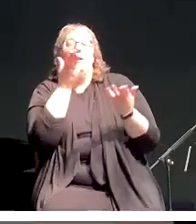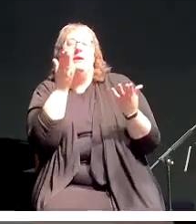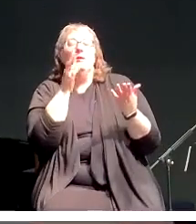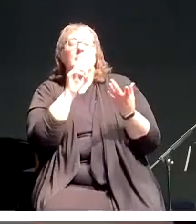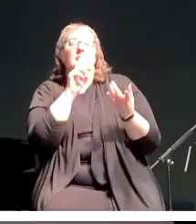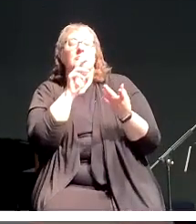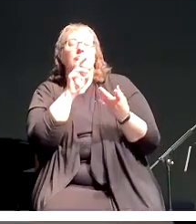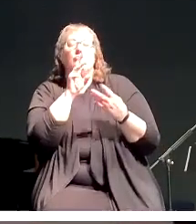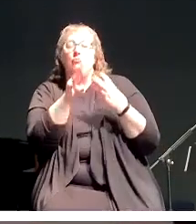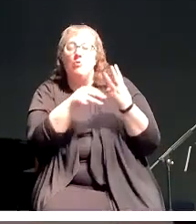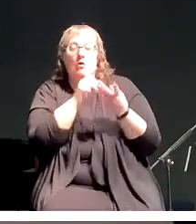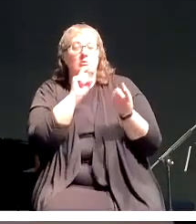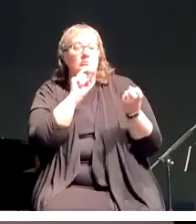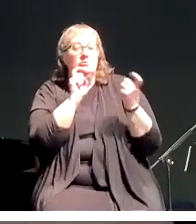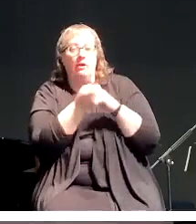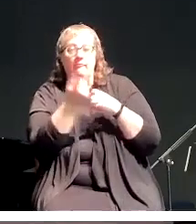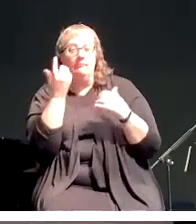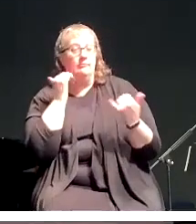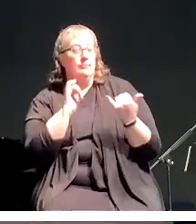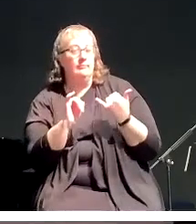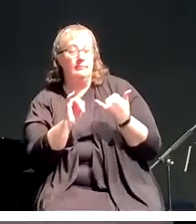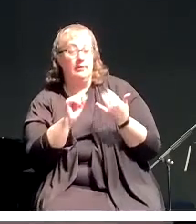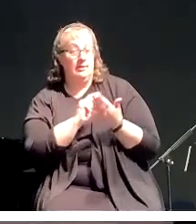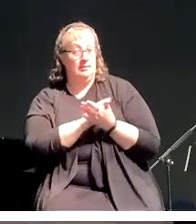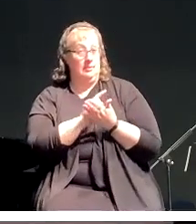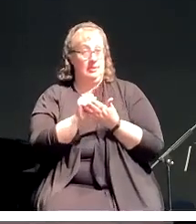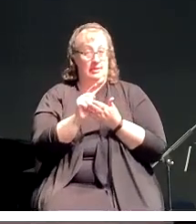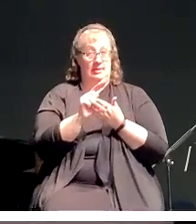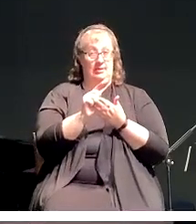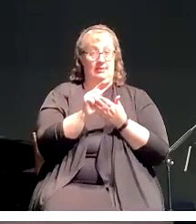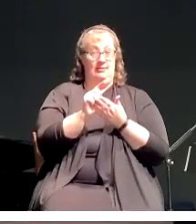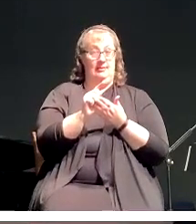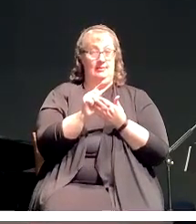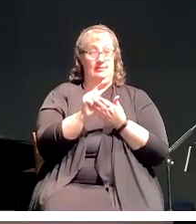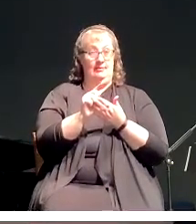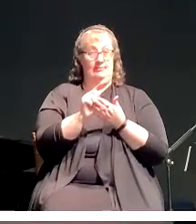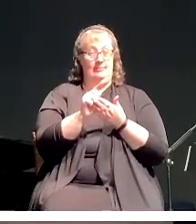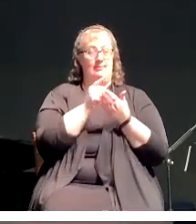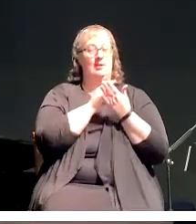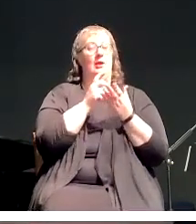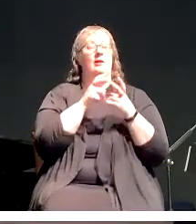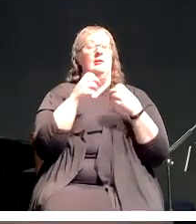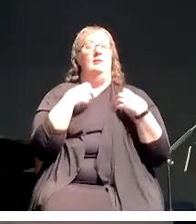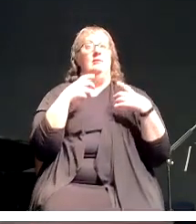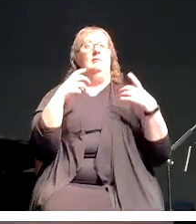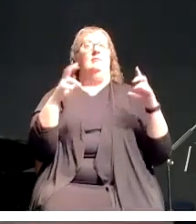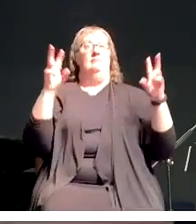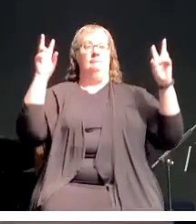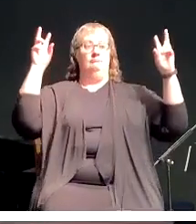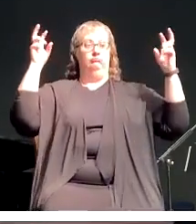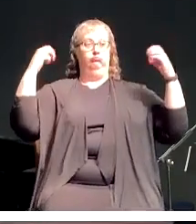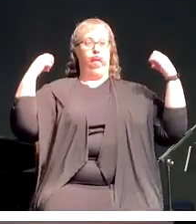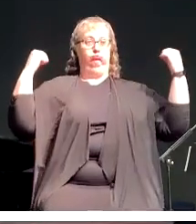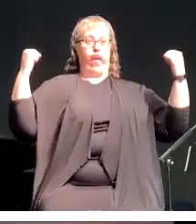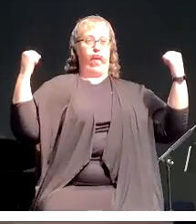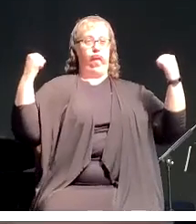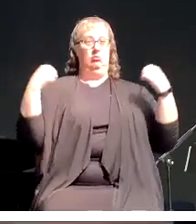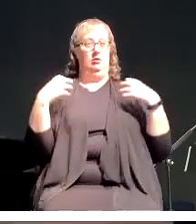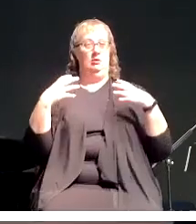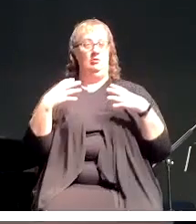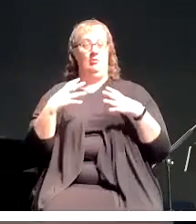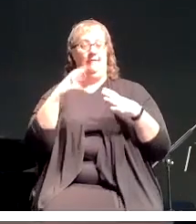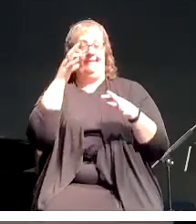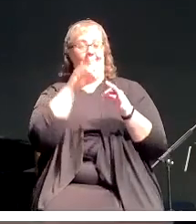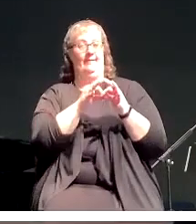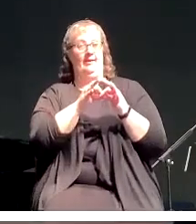just changed the world forever. But this week, we're going to talk about the hero of our faith, of what we